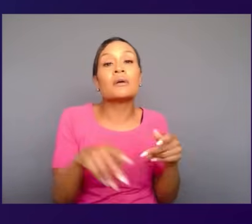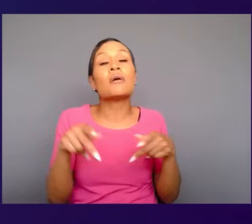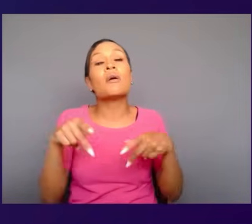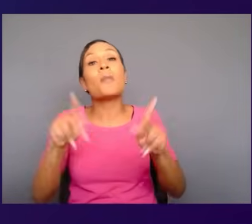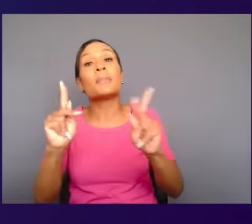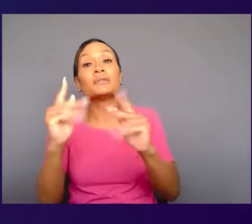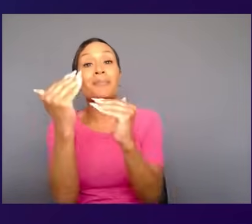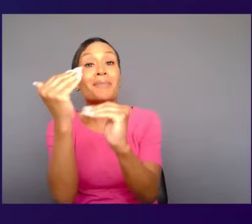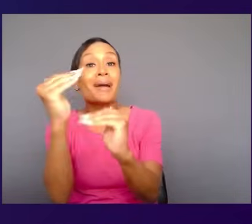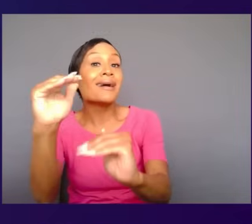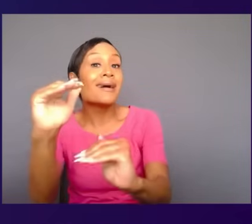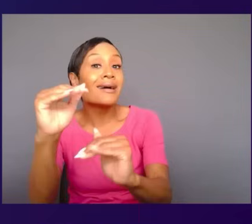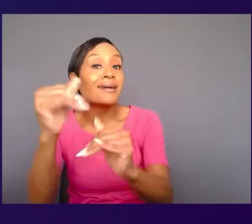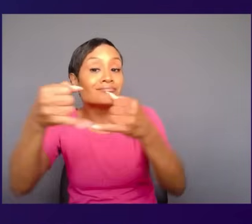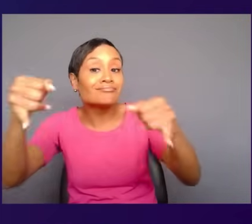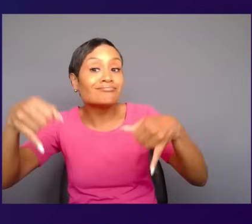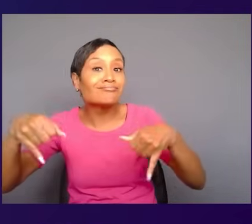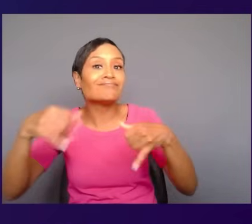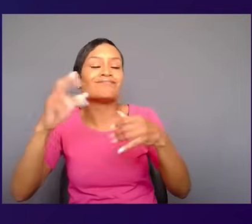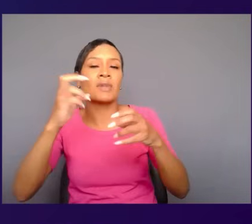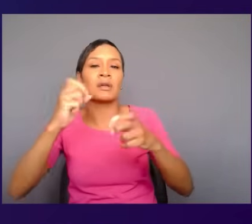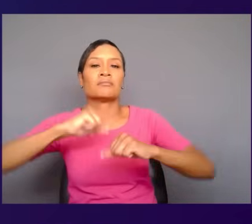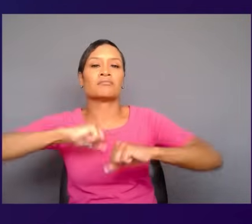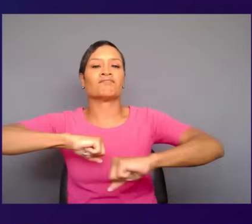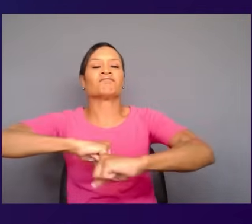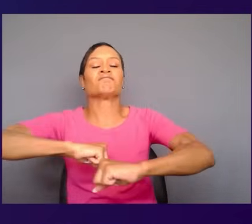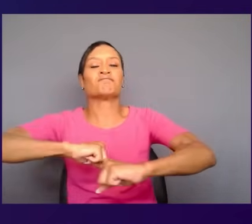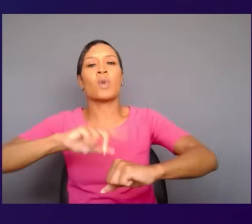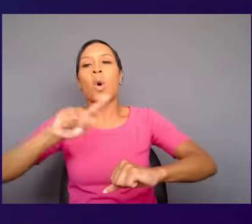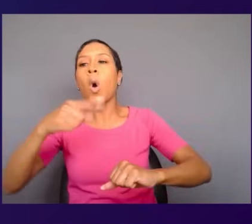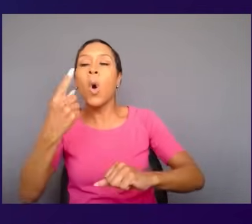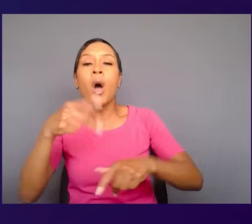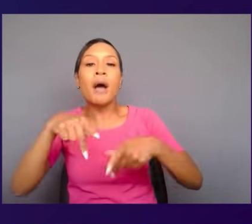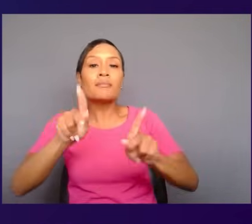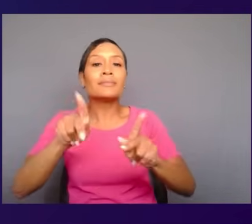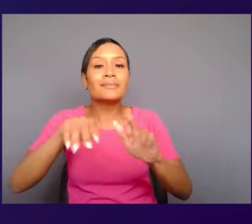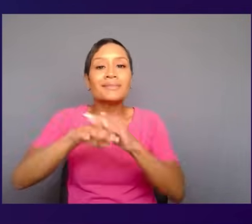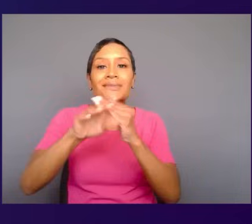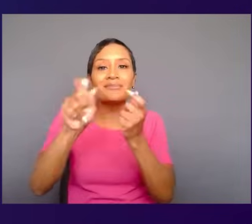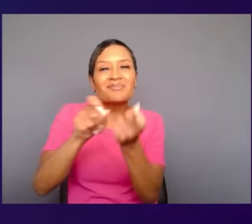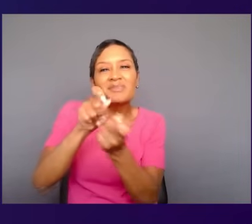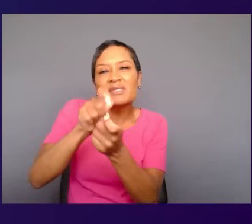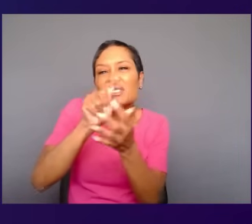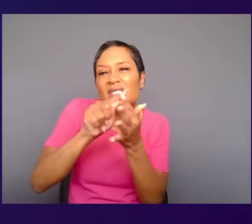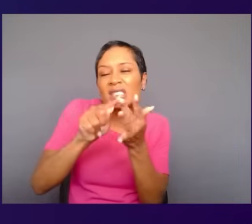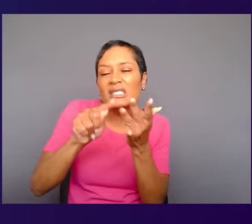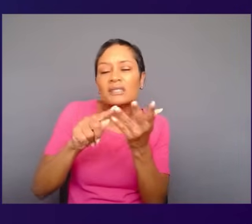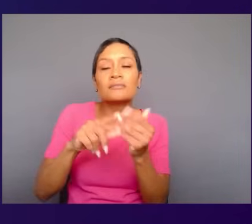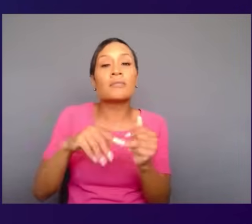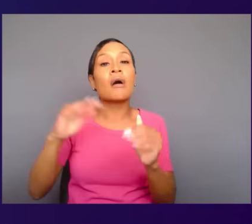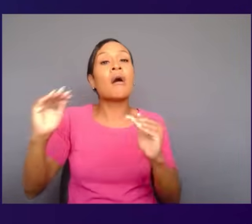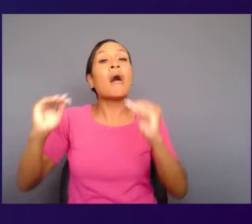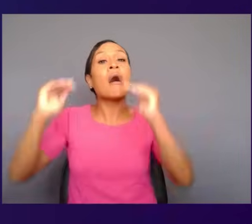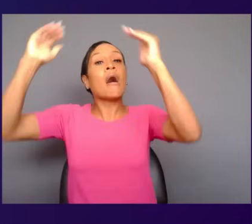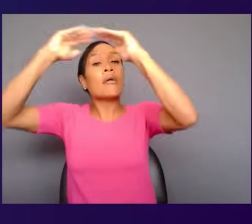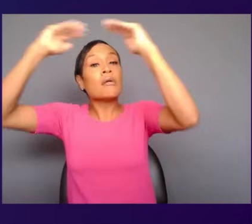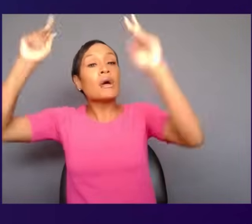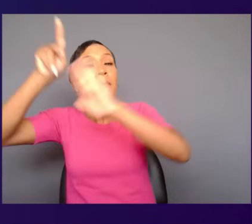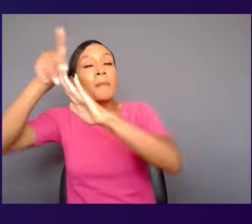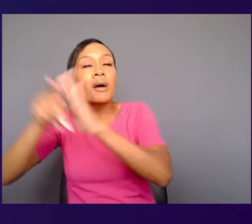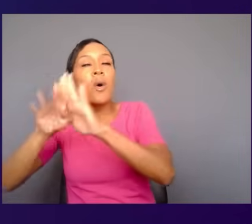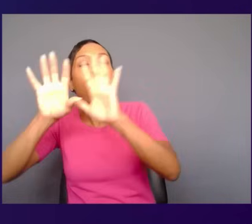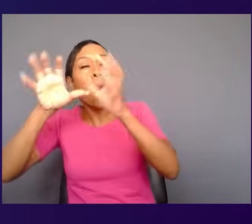put some guardrails on that and only allow them access to some specific things. High-level policies like organization policies